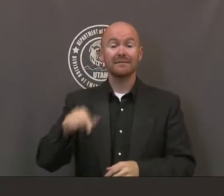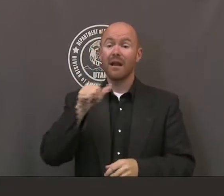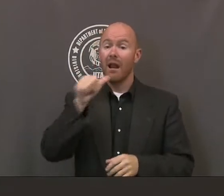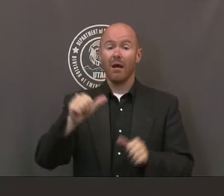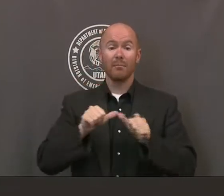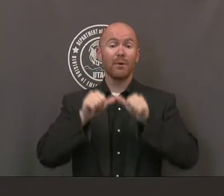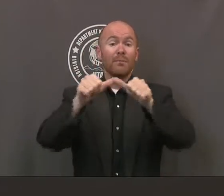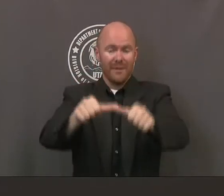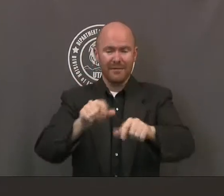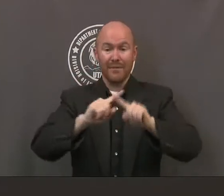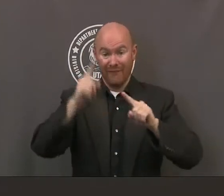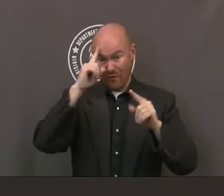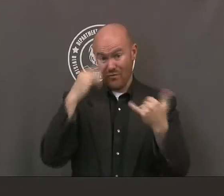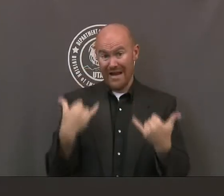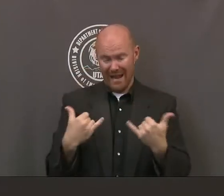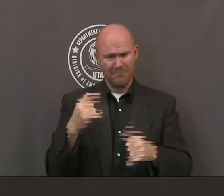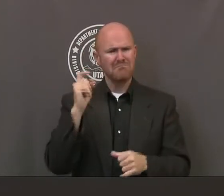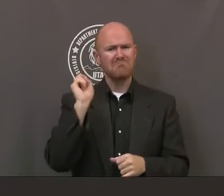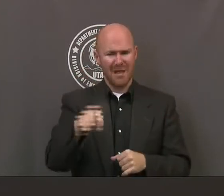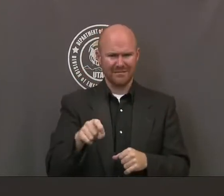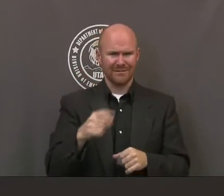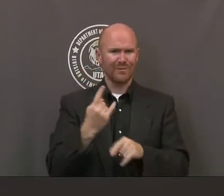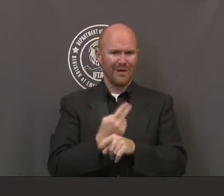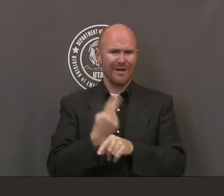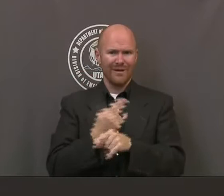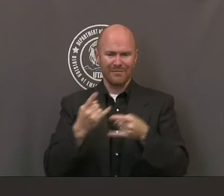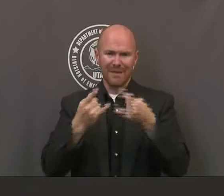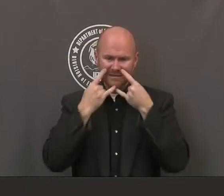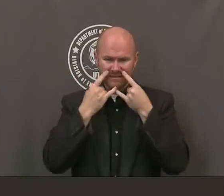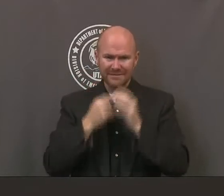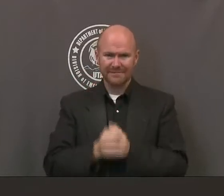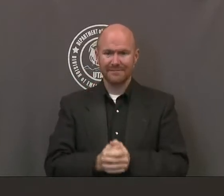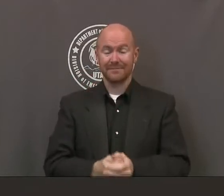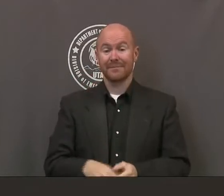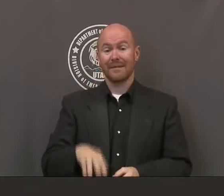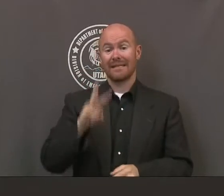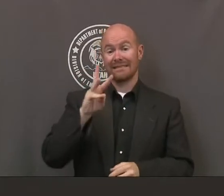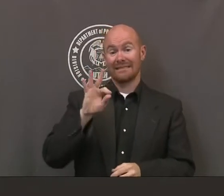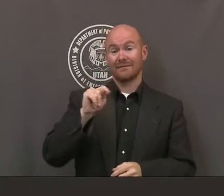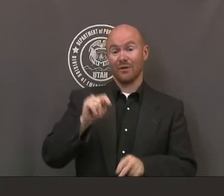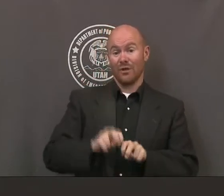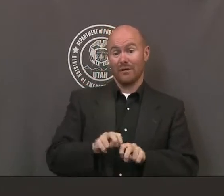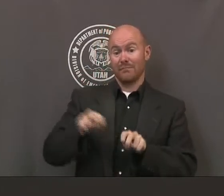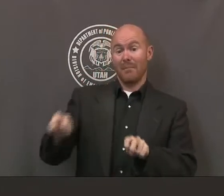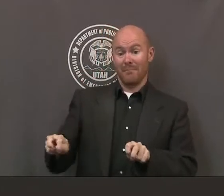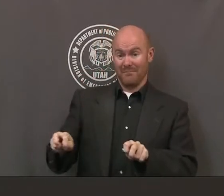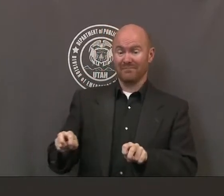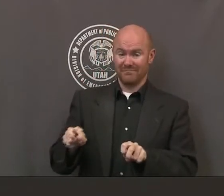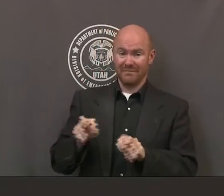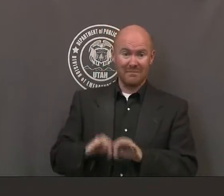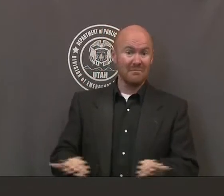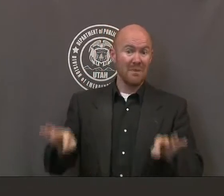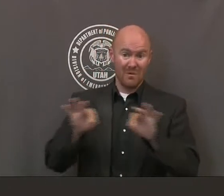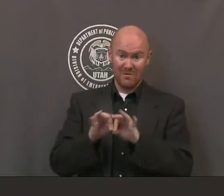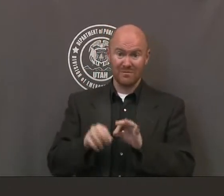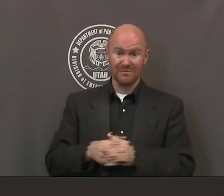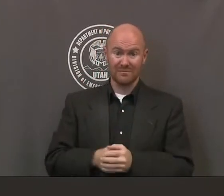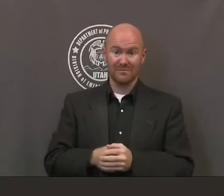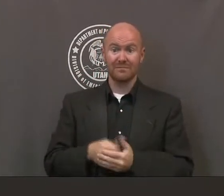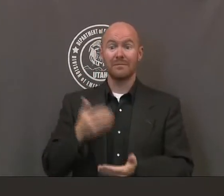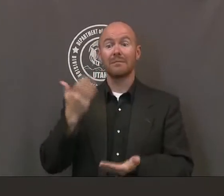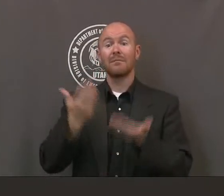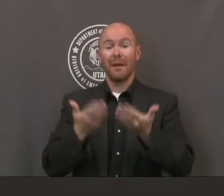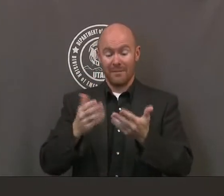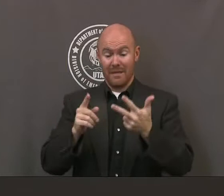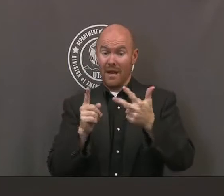we are. 6-foot distancing between groups is still encouraged, but side-by-side seating without physical distancing is allowed in the low